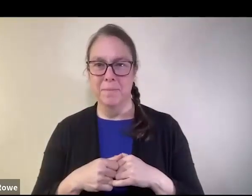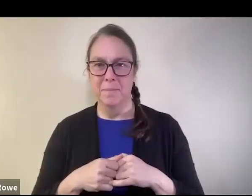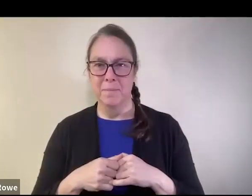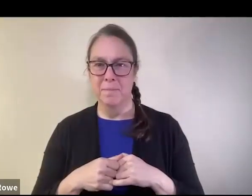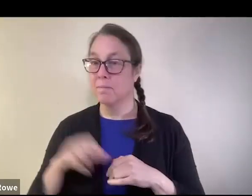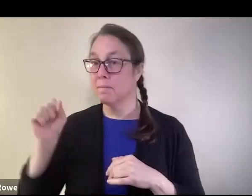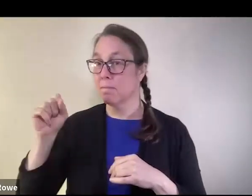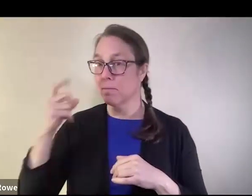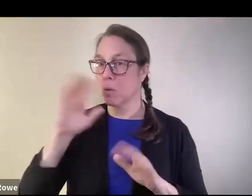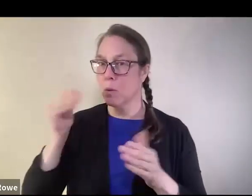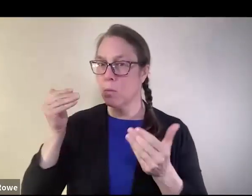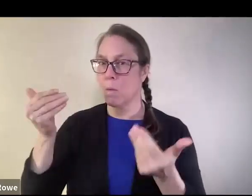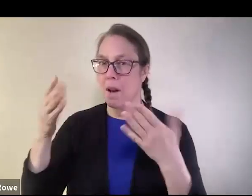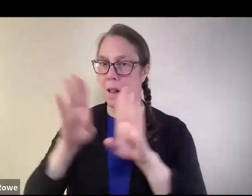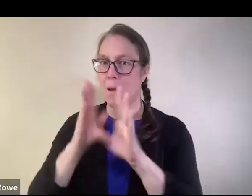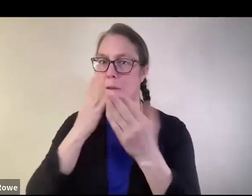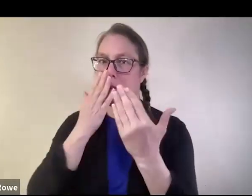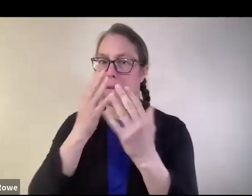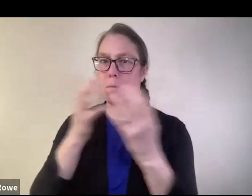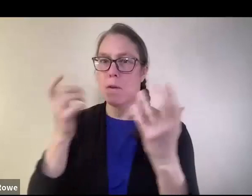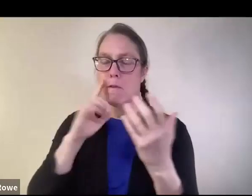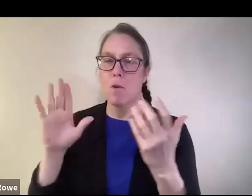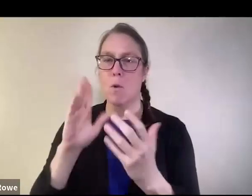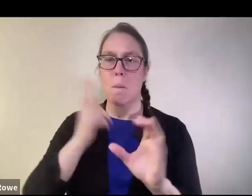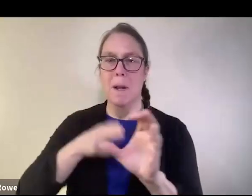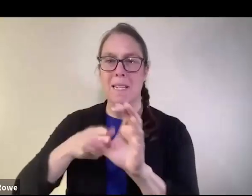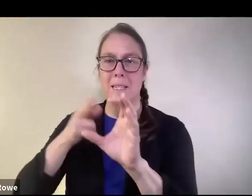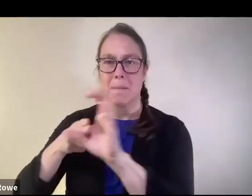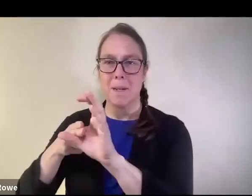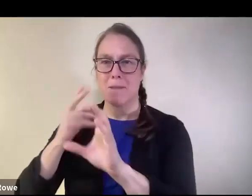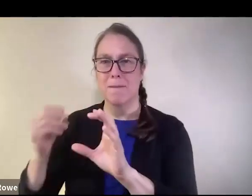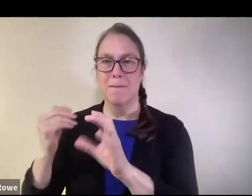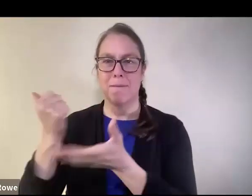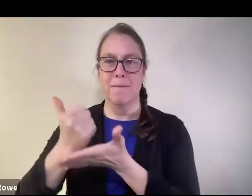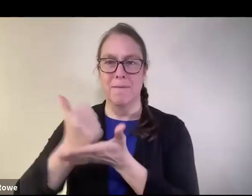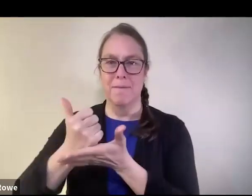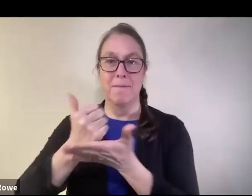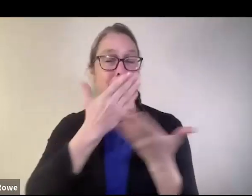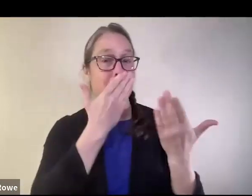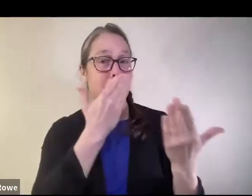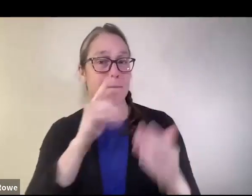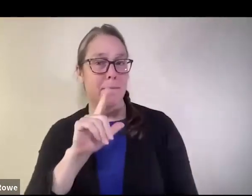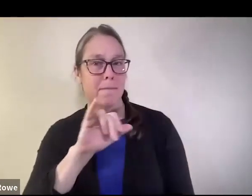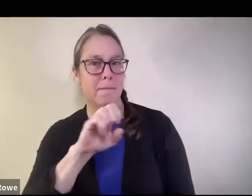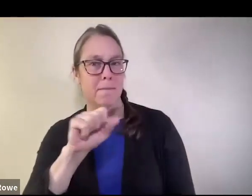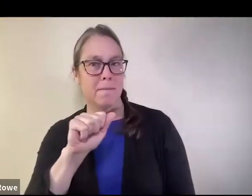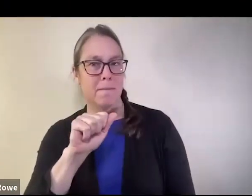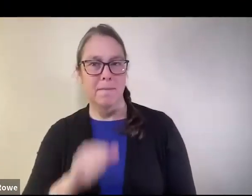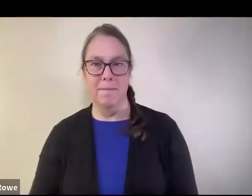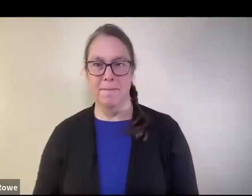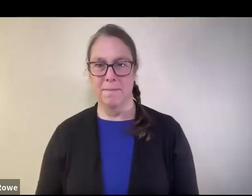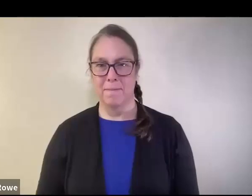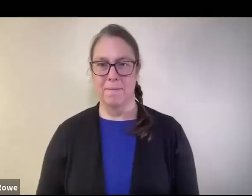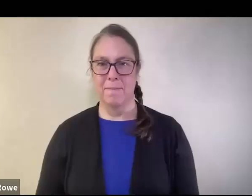Yes, we're going to go ahead and close. Thank you so much for all your participation and help. Thank you, Lisa.